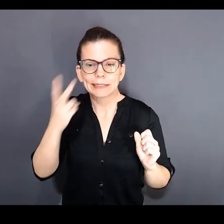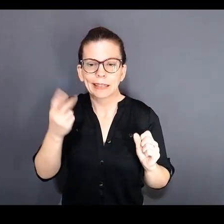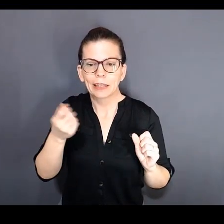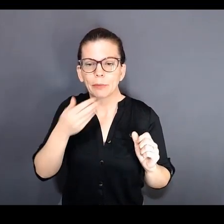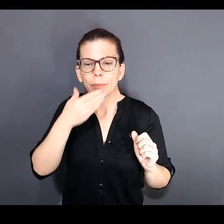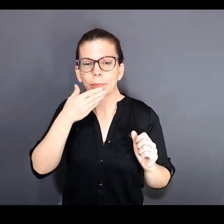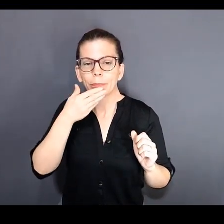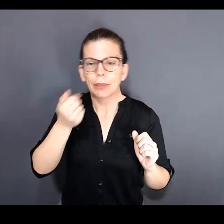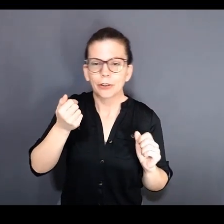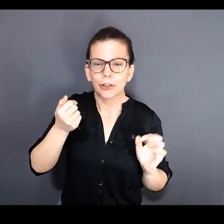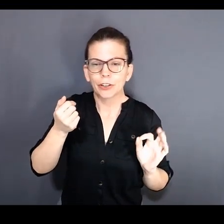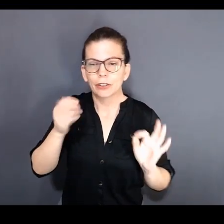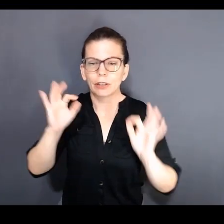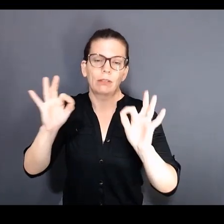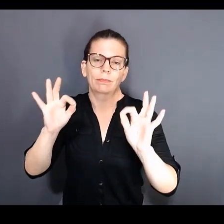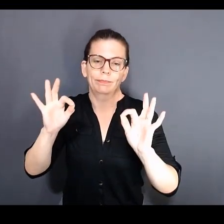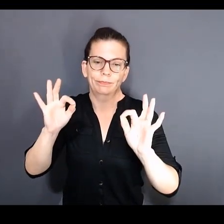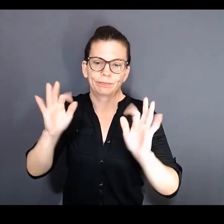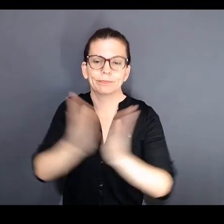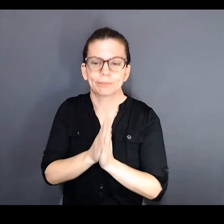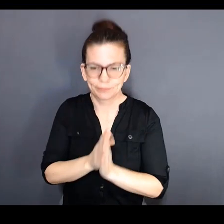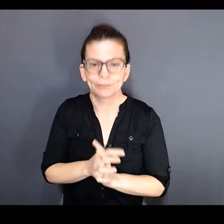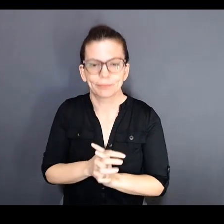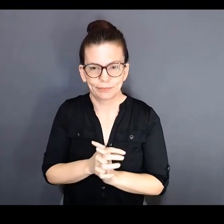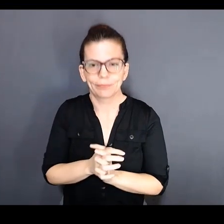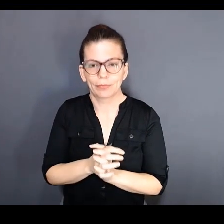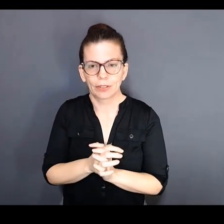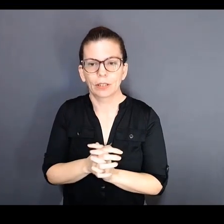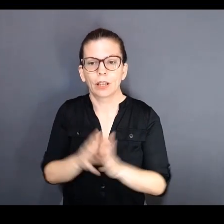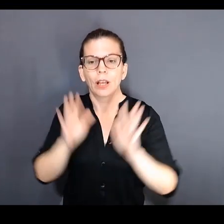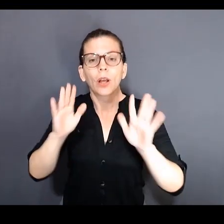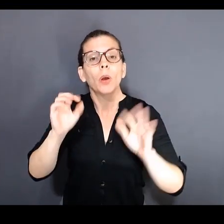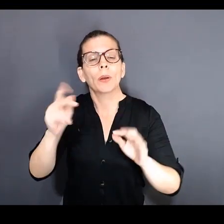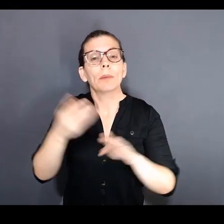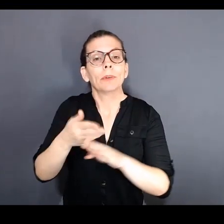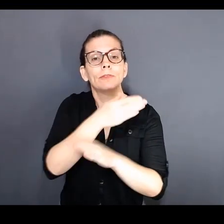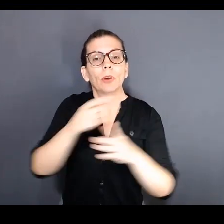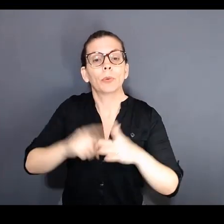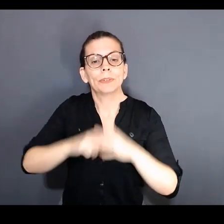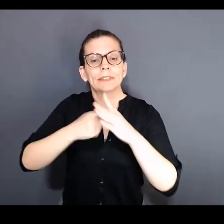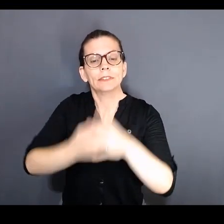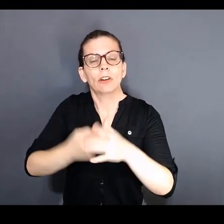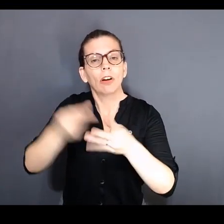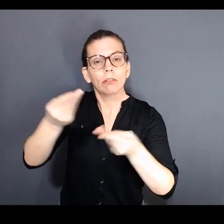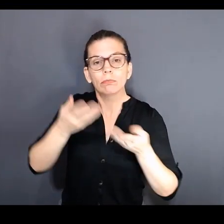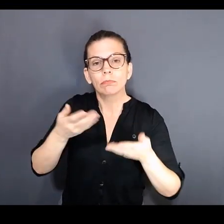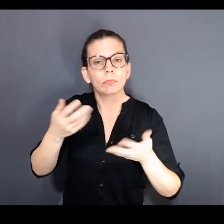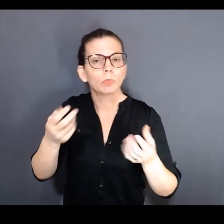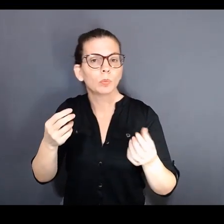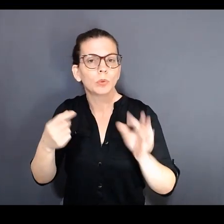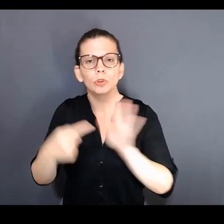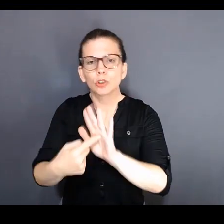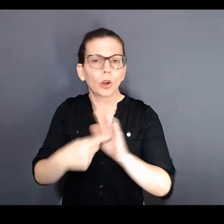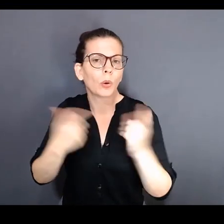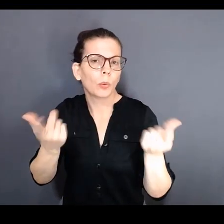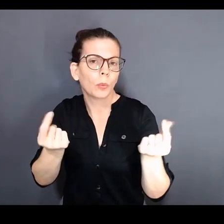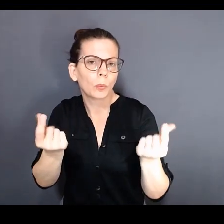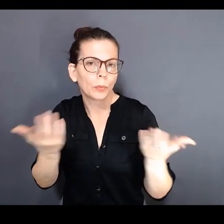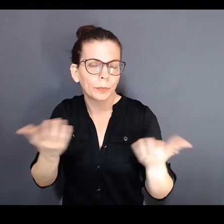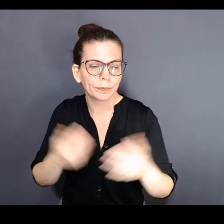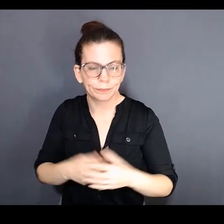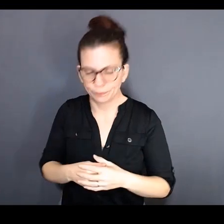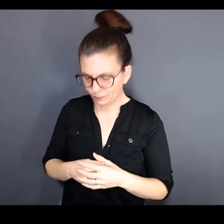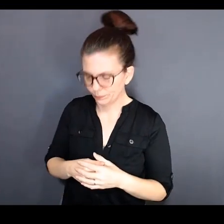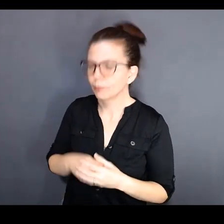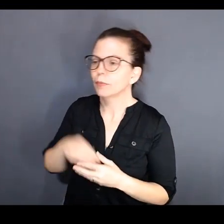smidge, so we can see this a bit bigger. Excellent. So okay. So Kashish, before you start, tell us, what are you going to